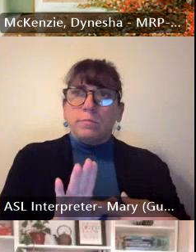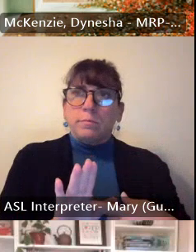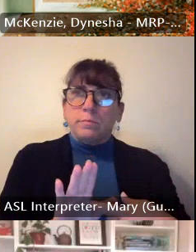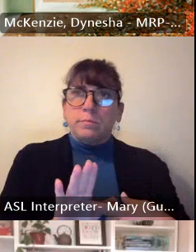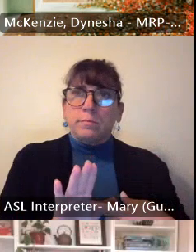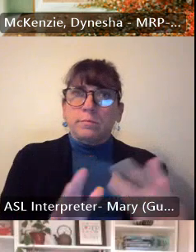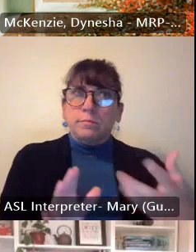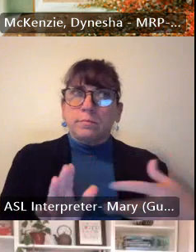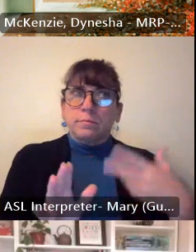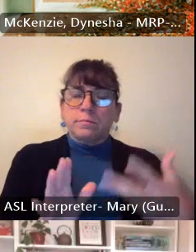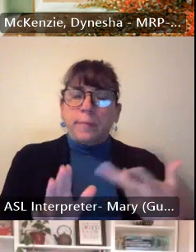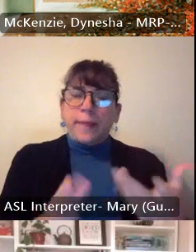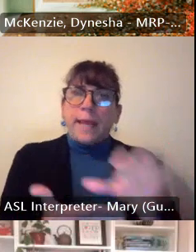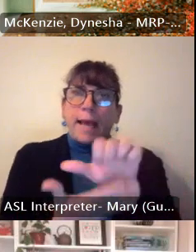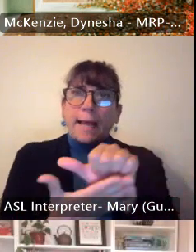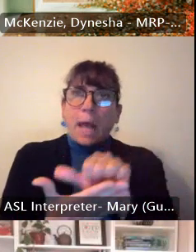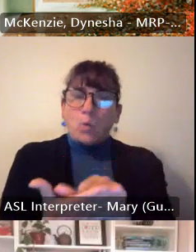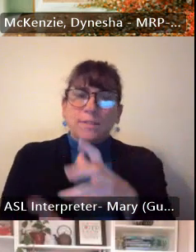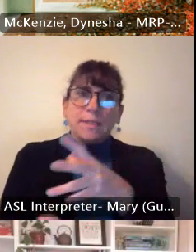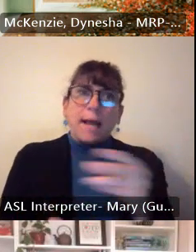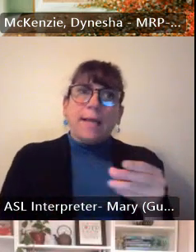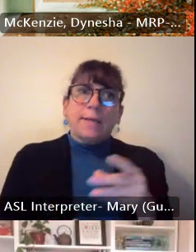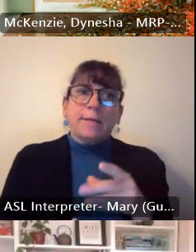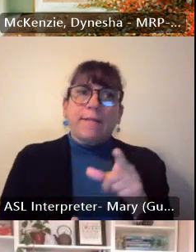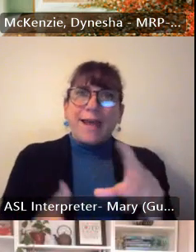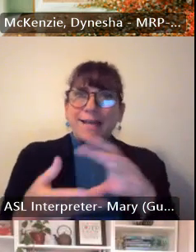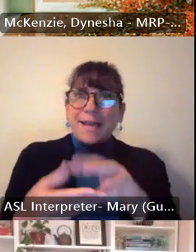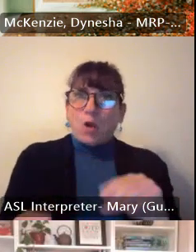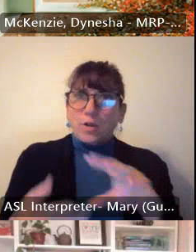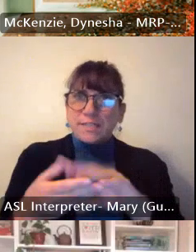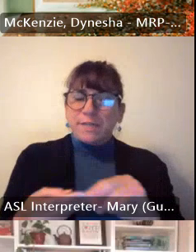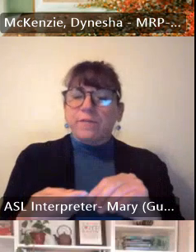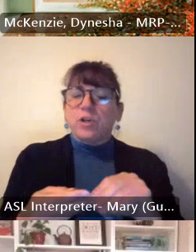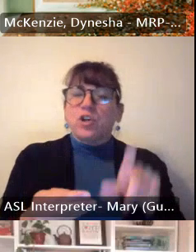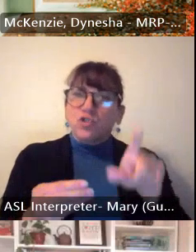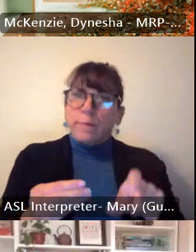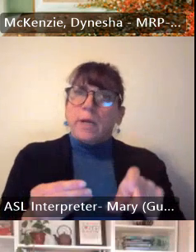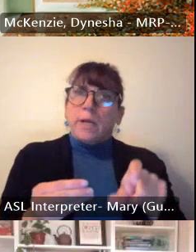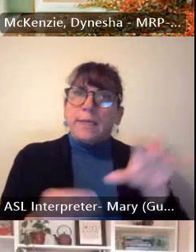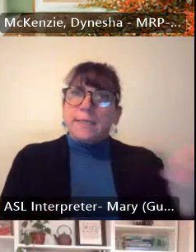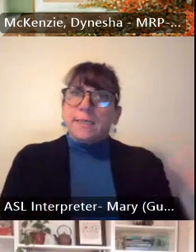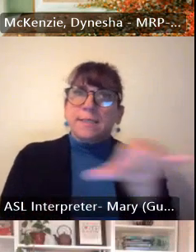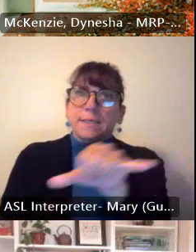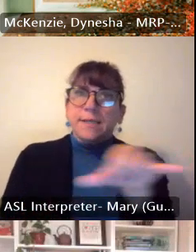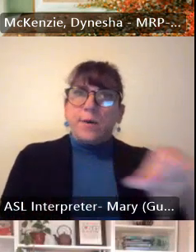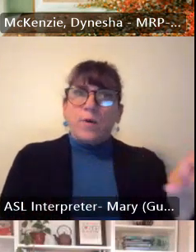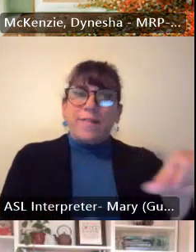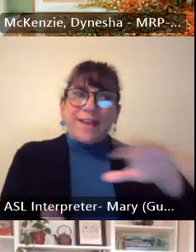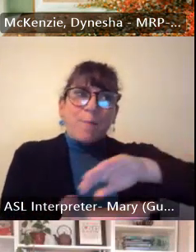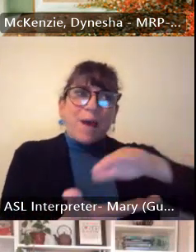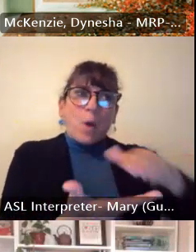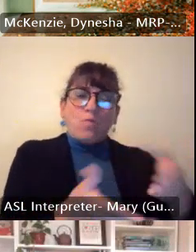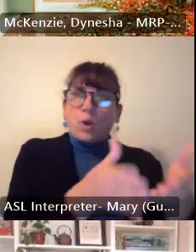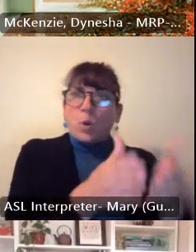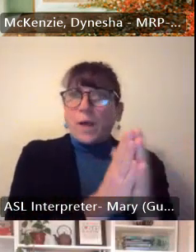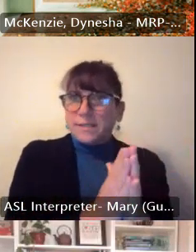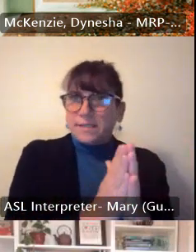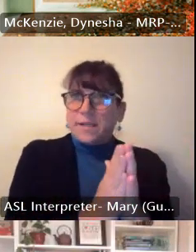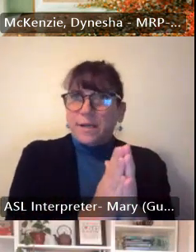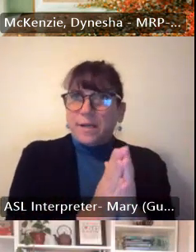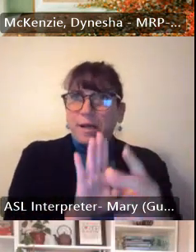the accounts, and that narrative should be consistent with the amount that is being requested and